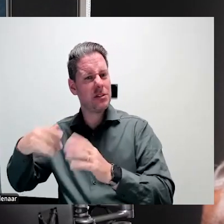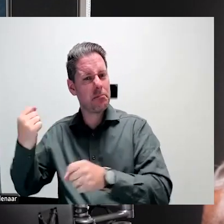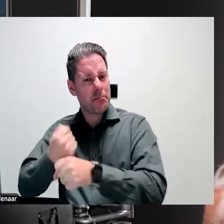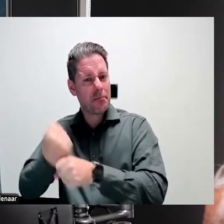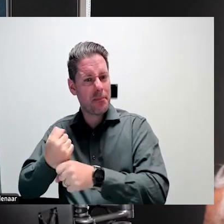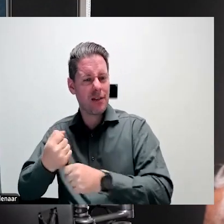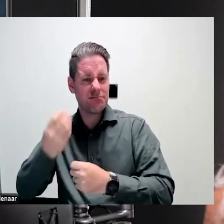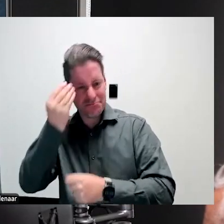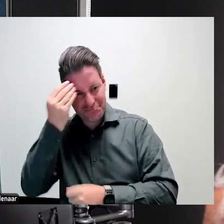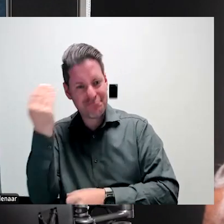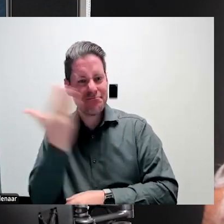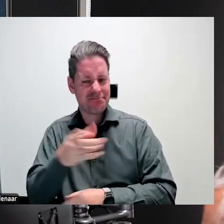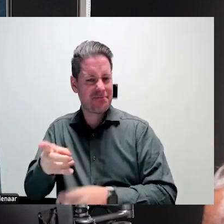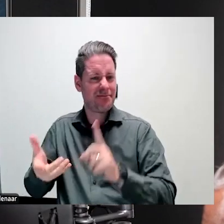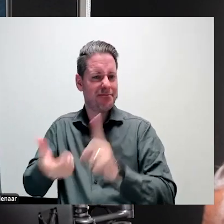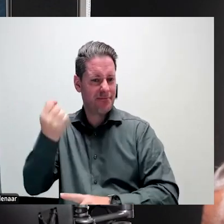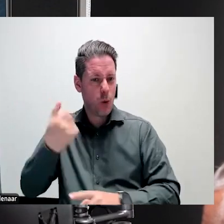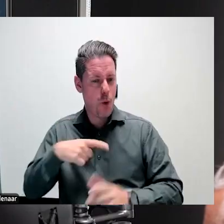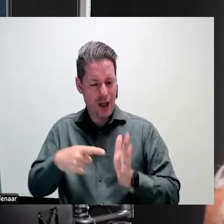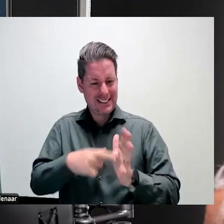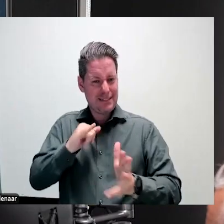similar discovery in Tasmania.